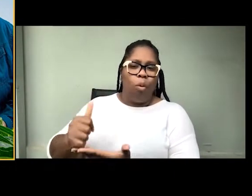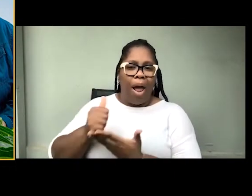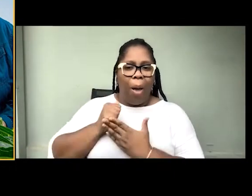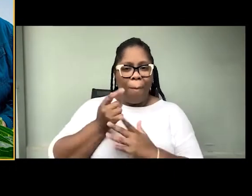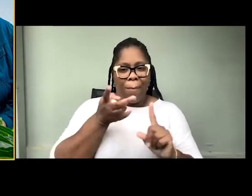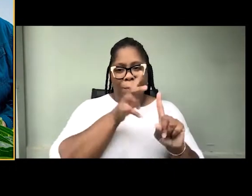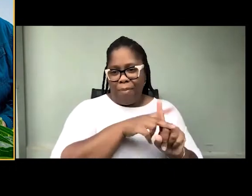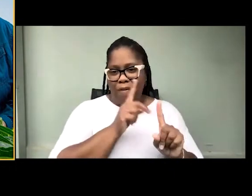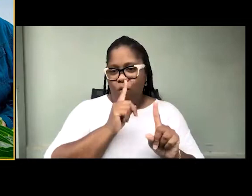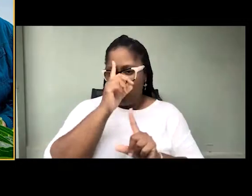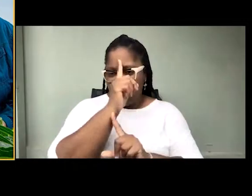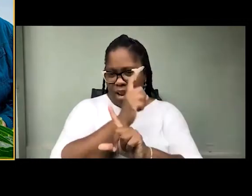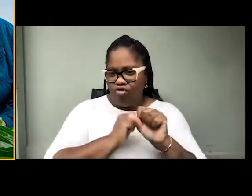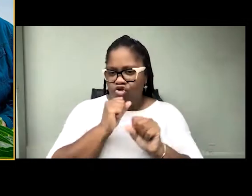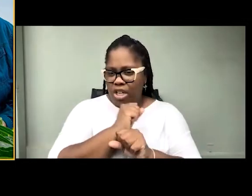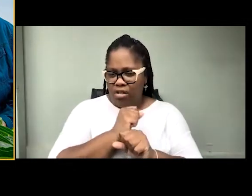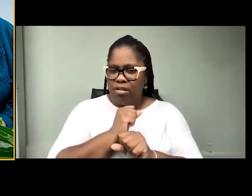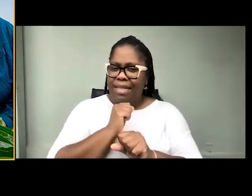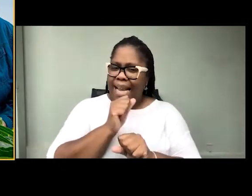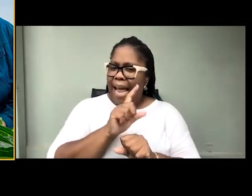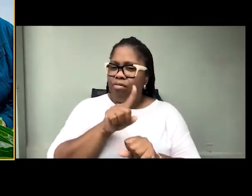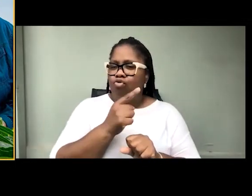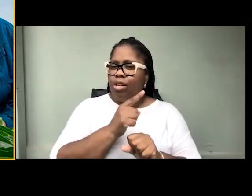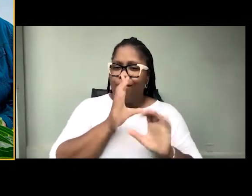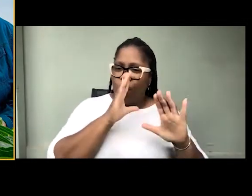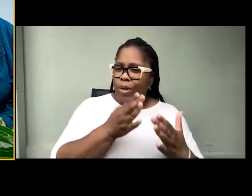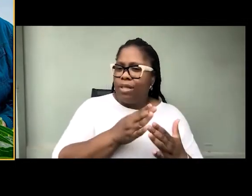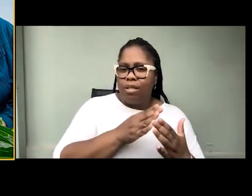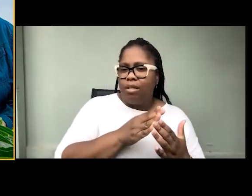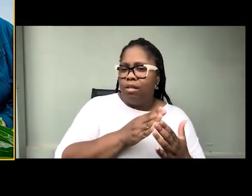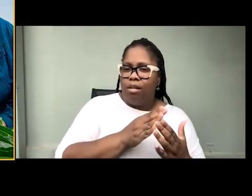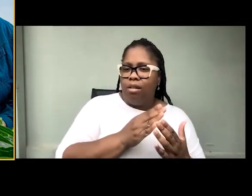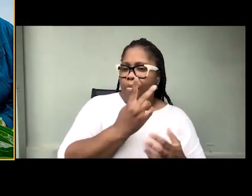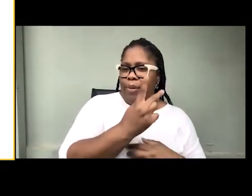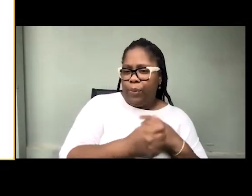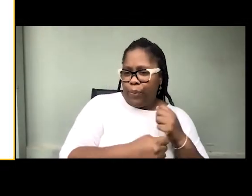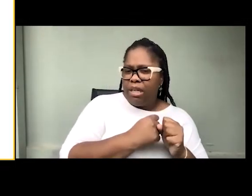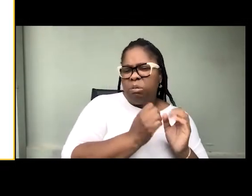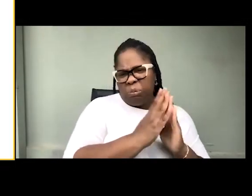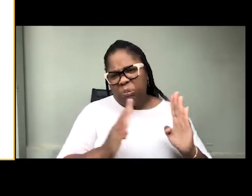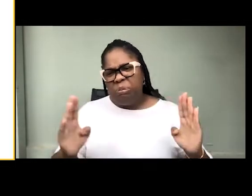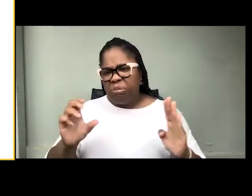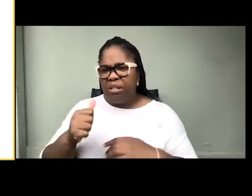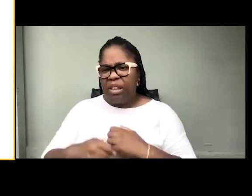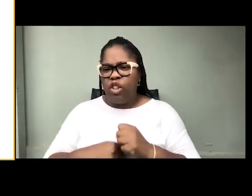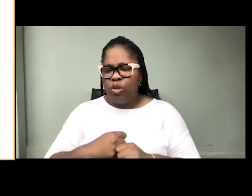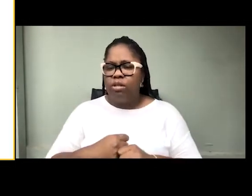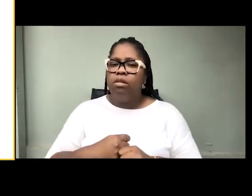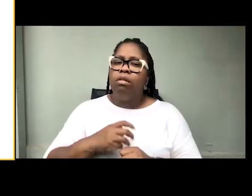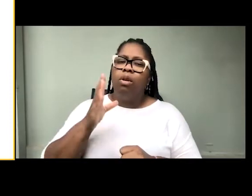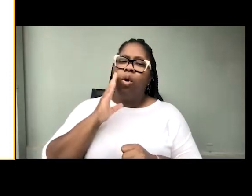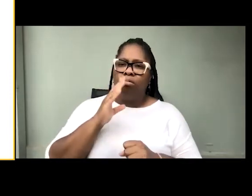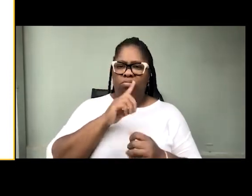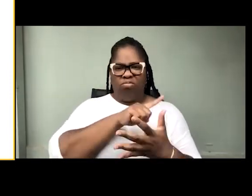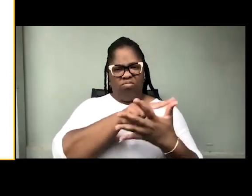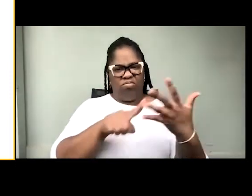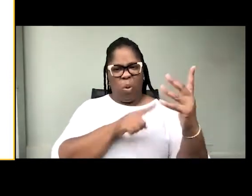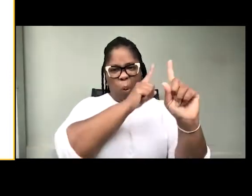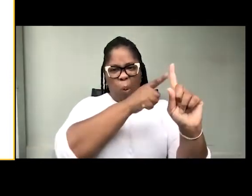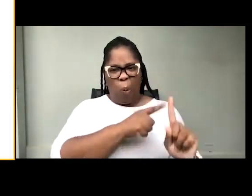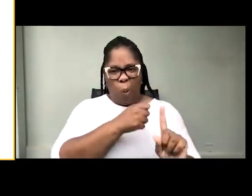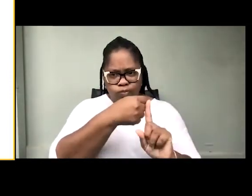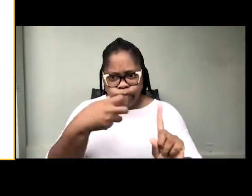strategies beyond just those initiatives that we've selected. I'm going to go through each one of these goals pretty